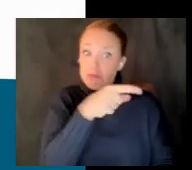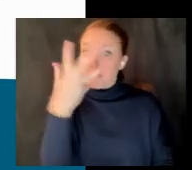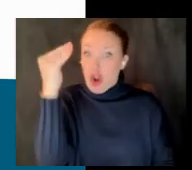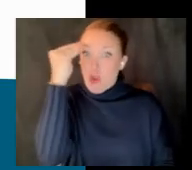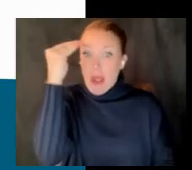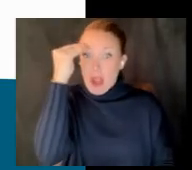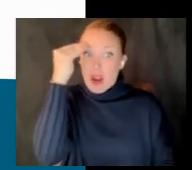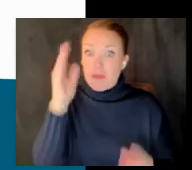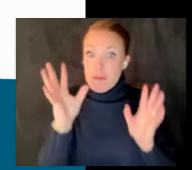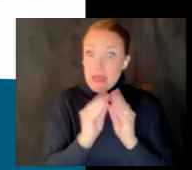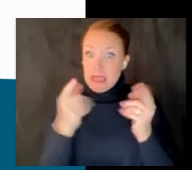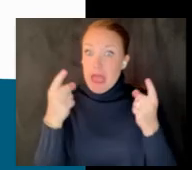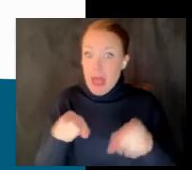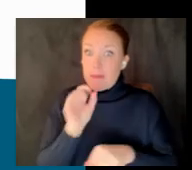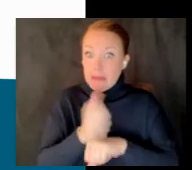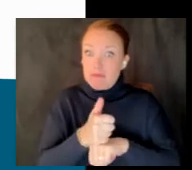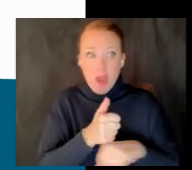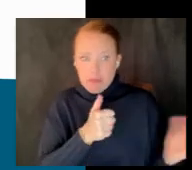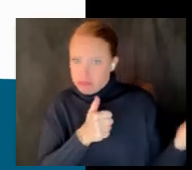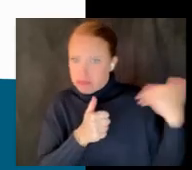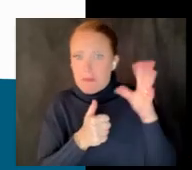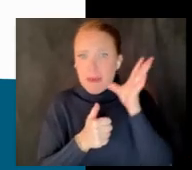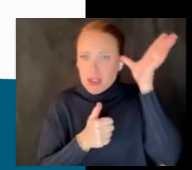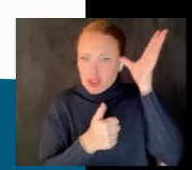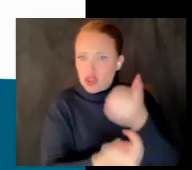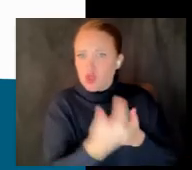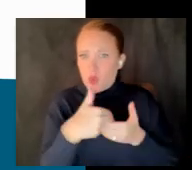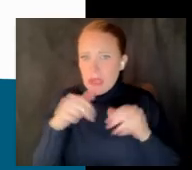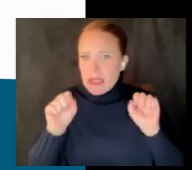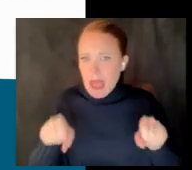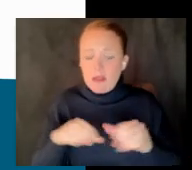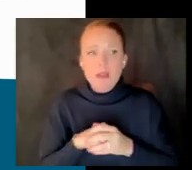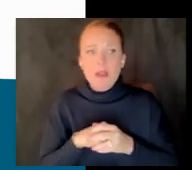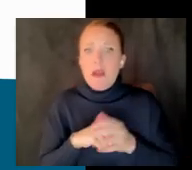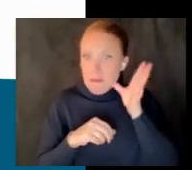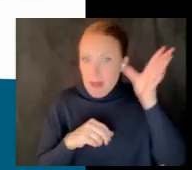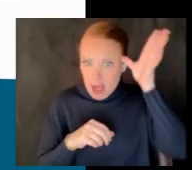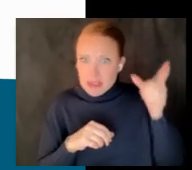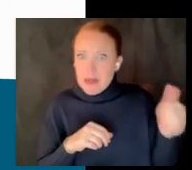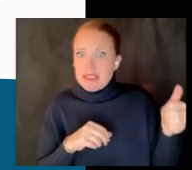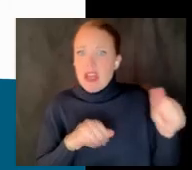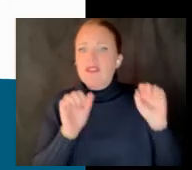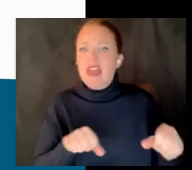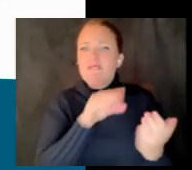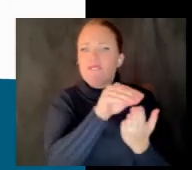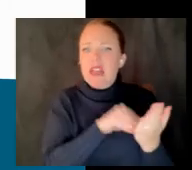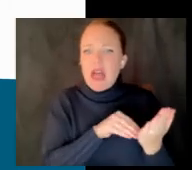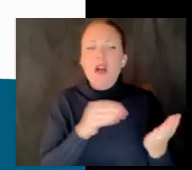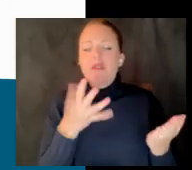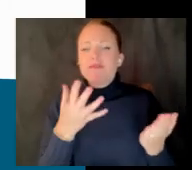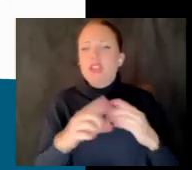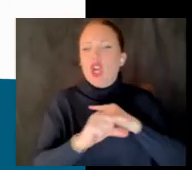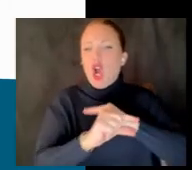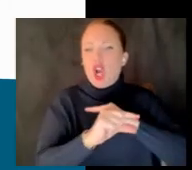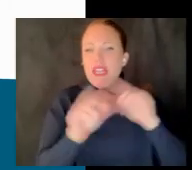are encouraged to attend and participate. Parents are encouraged to complete the parent-guardian input form as a